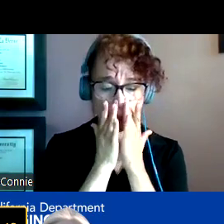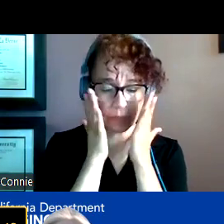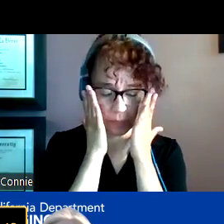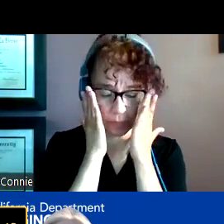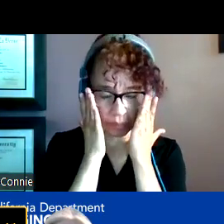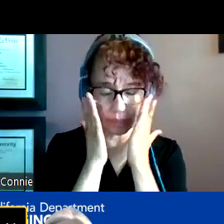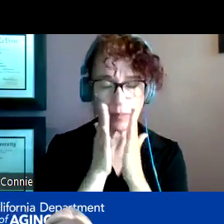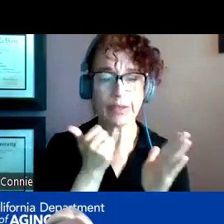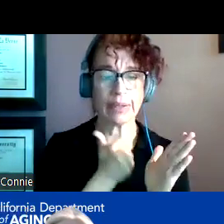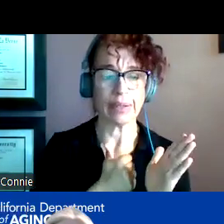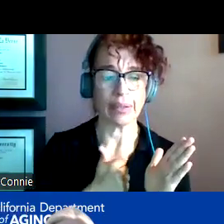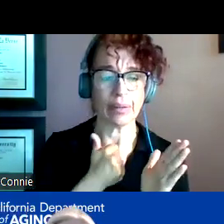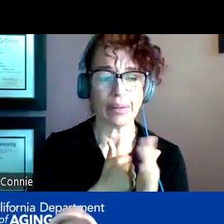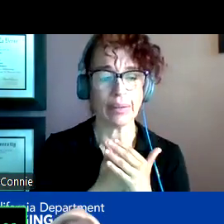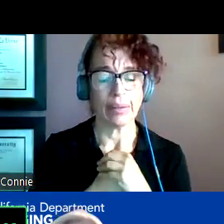Sorry.